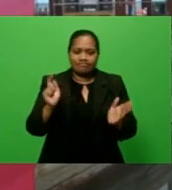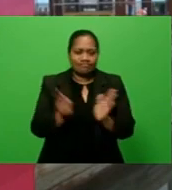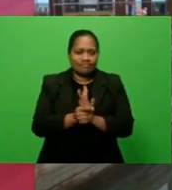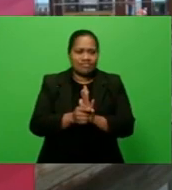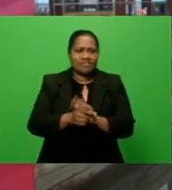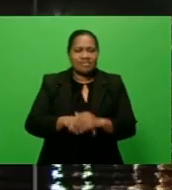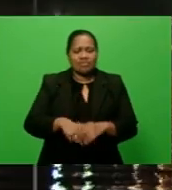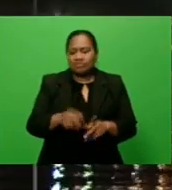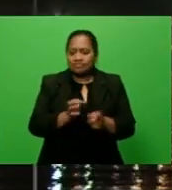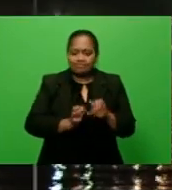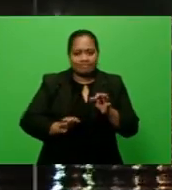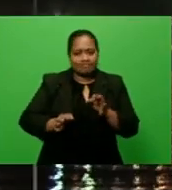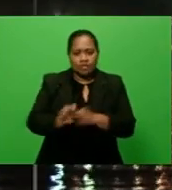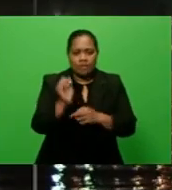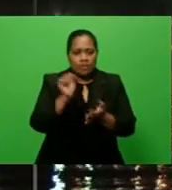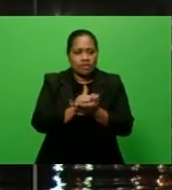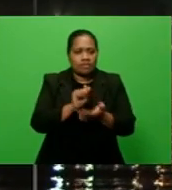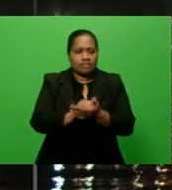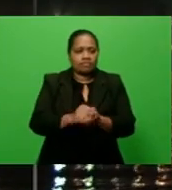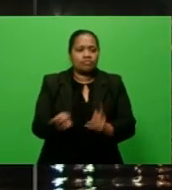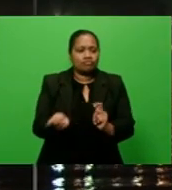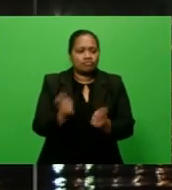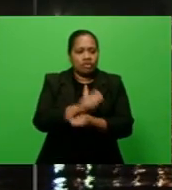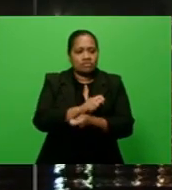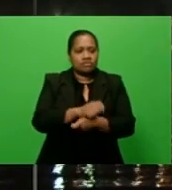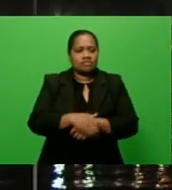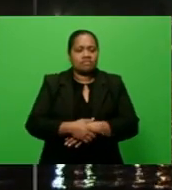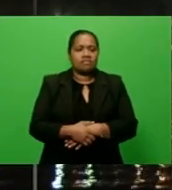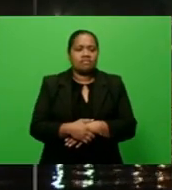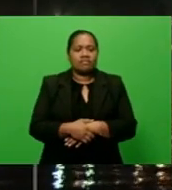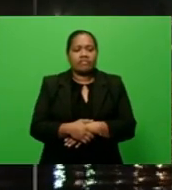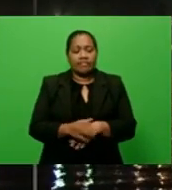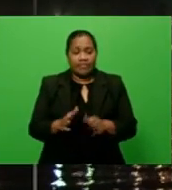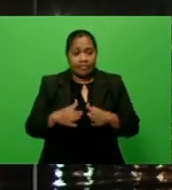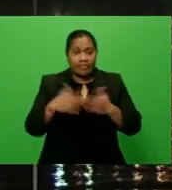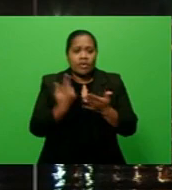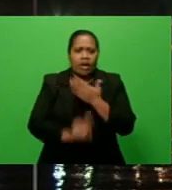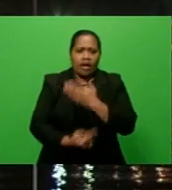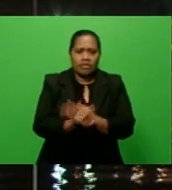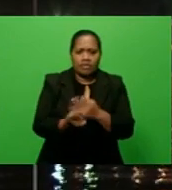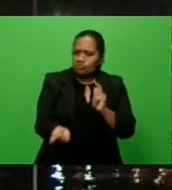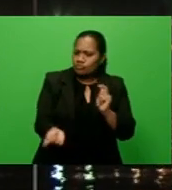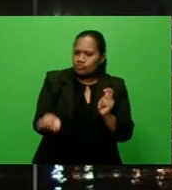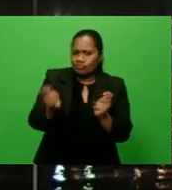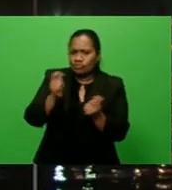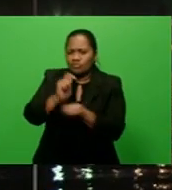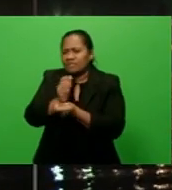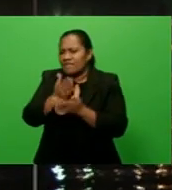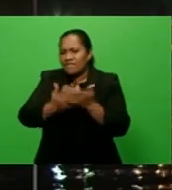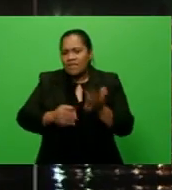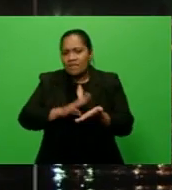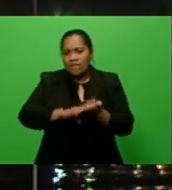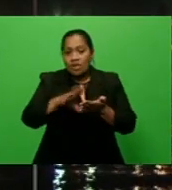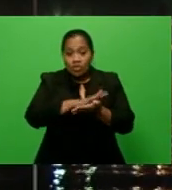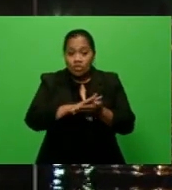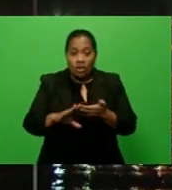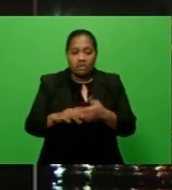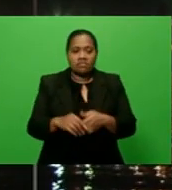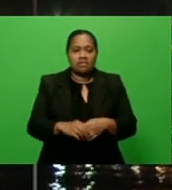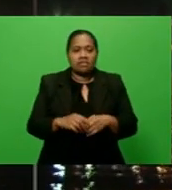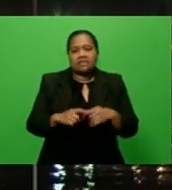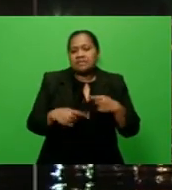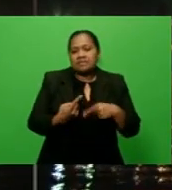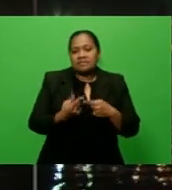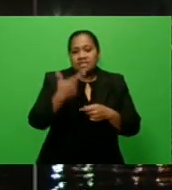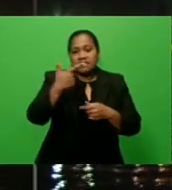efficiently. Fiji Rice Limited has made a huge turnaround of close to $500,000 in a span of 7 years,